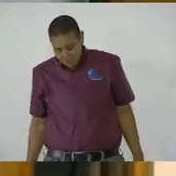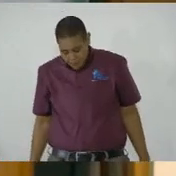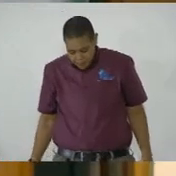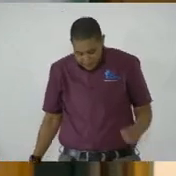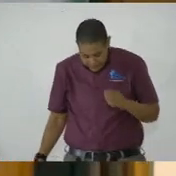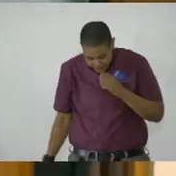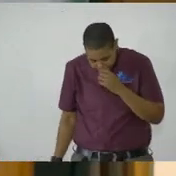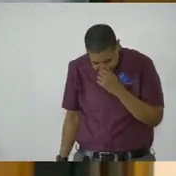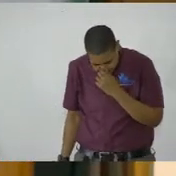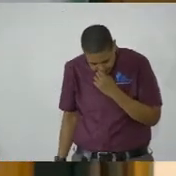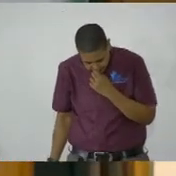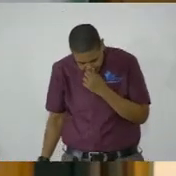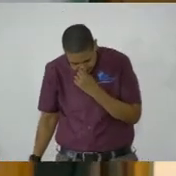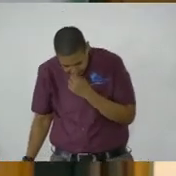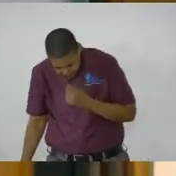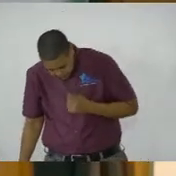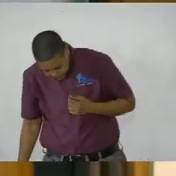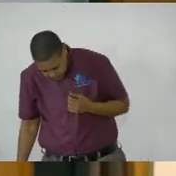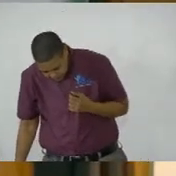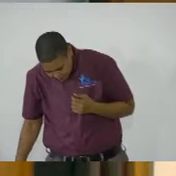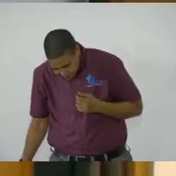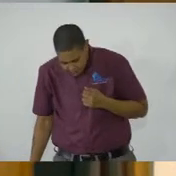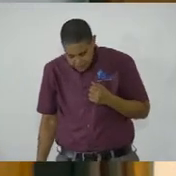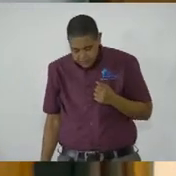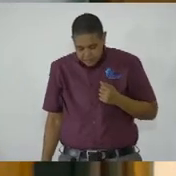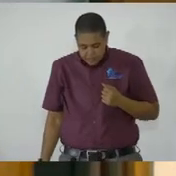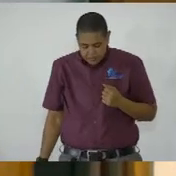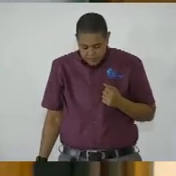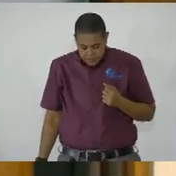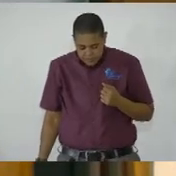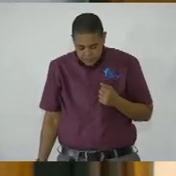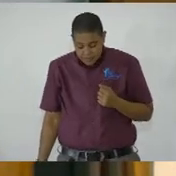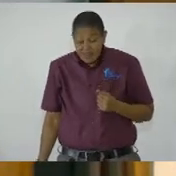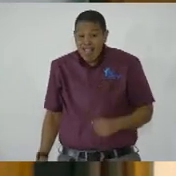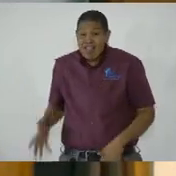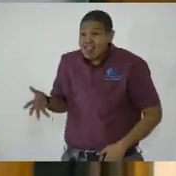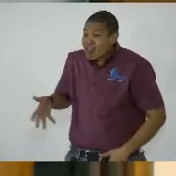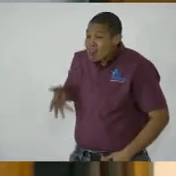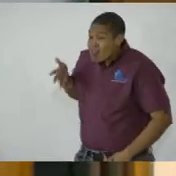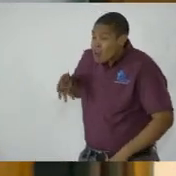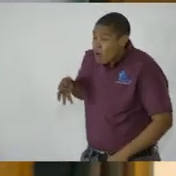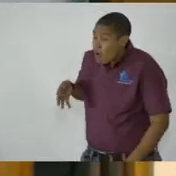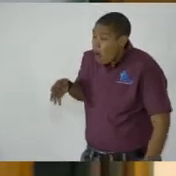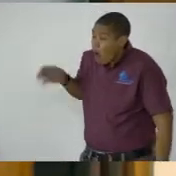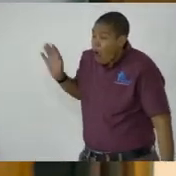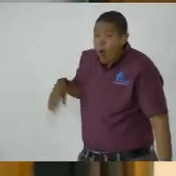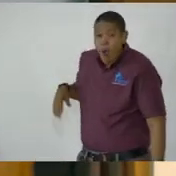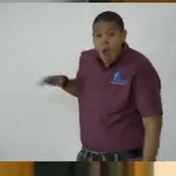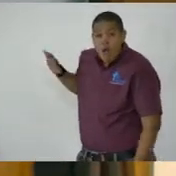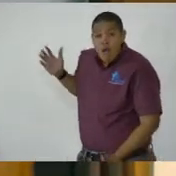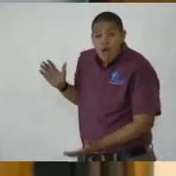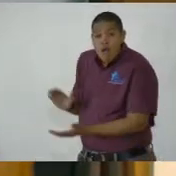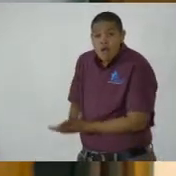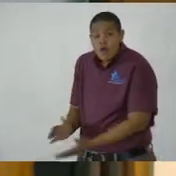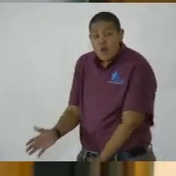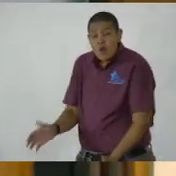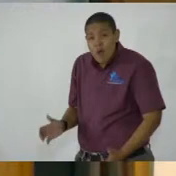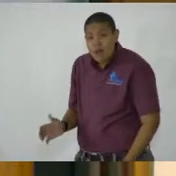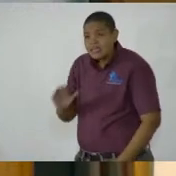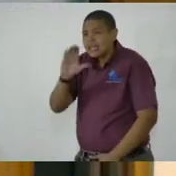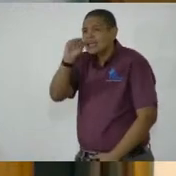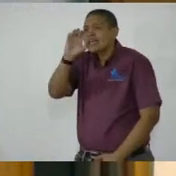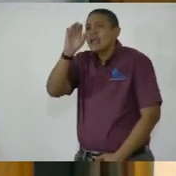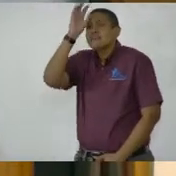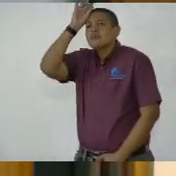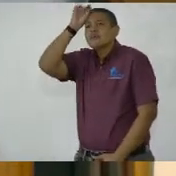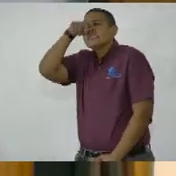Speaker, work continues towards reducing backlog in the courts. A case is considered to be in